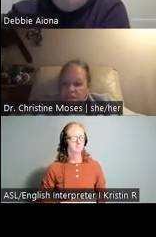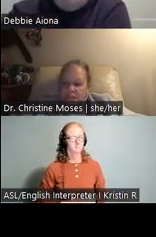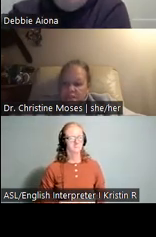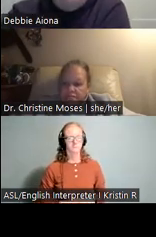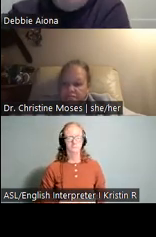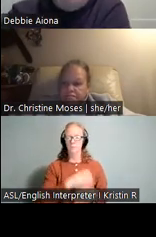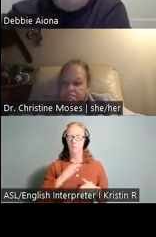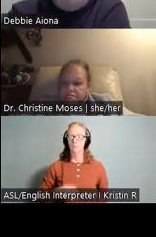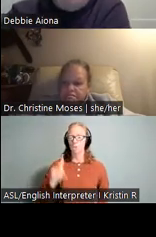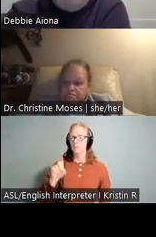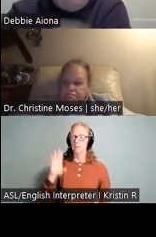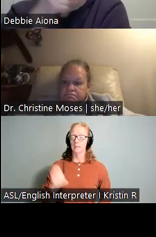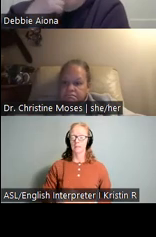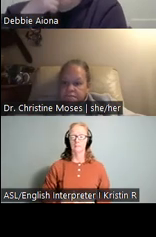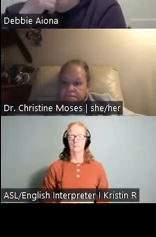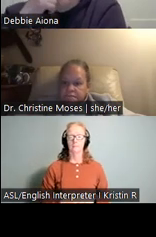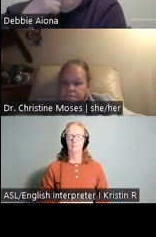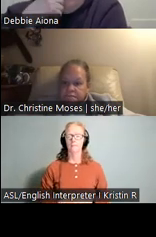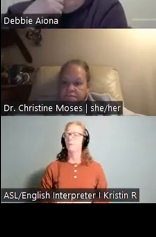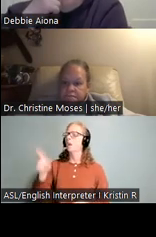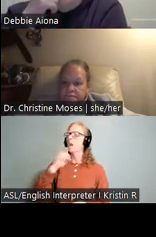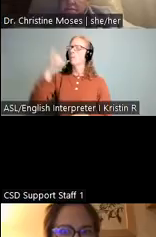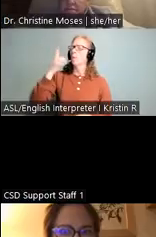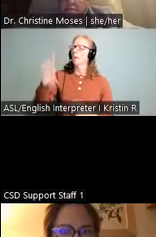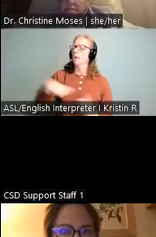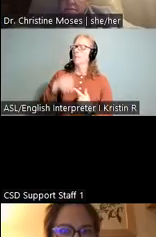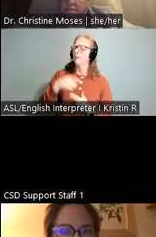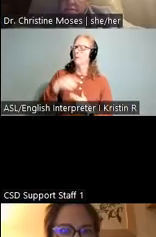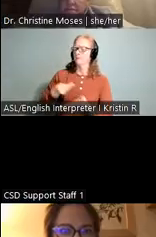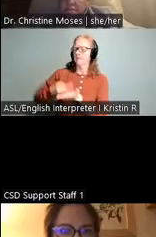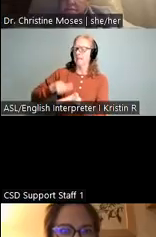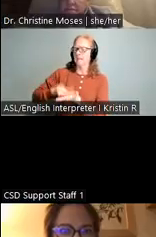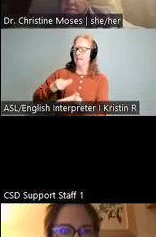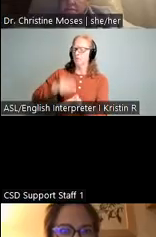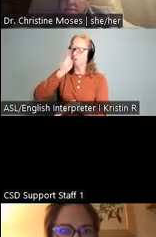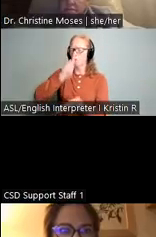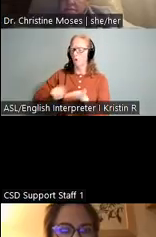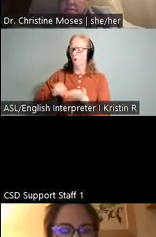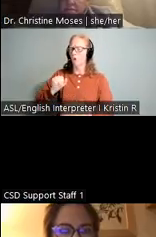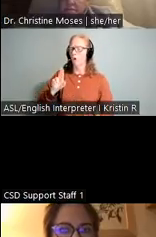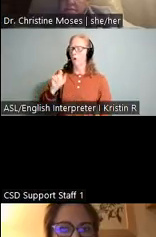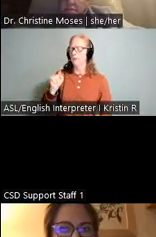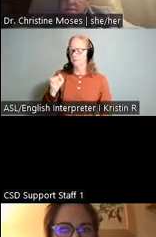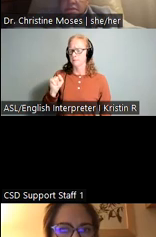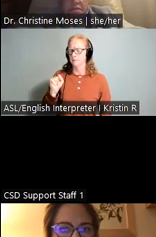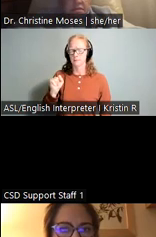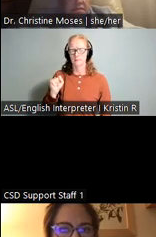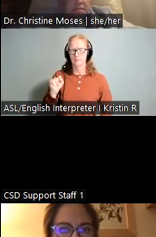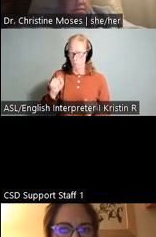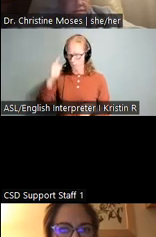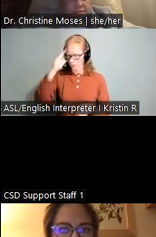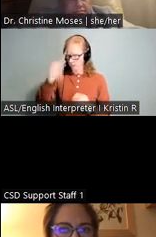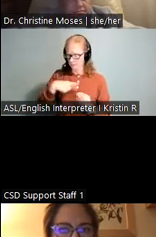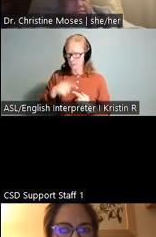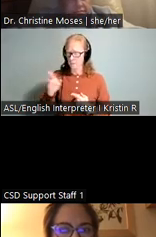Commissioner Debbie. And then I wondered about this financial auditing. Were you thinking more